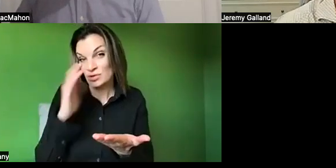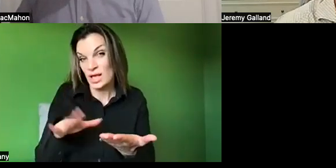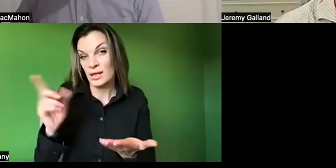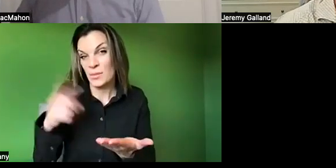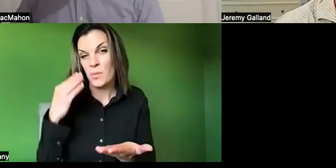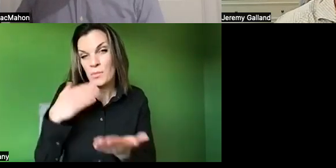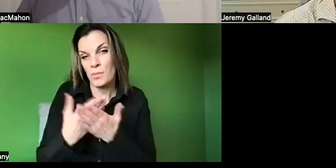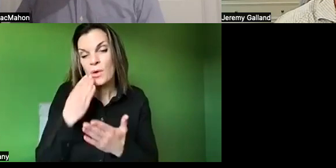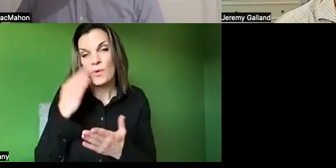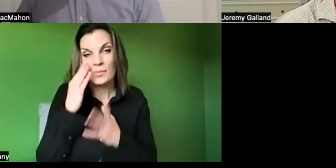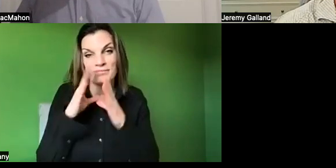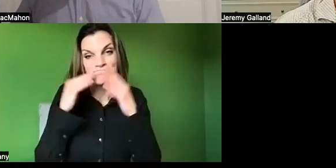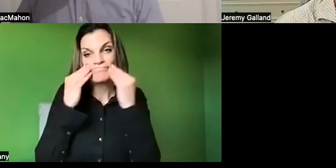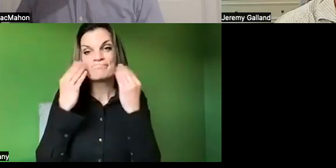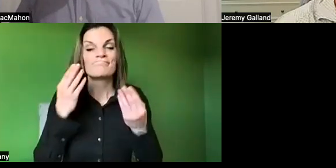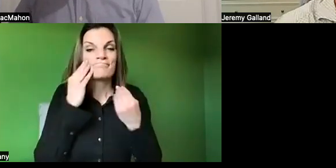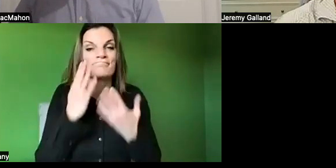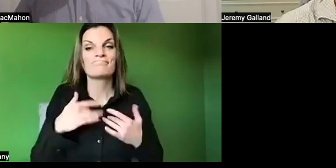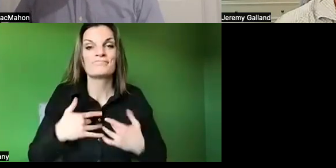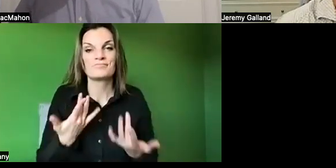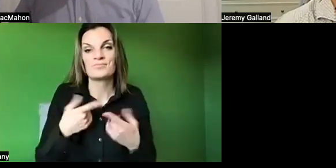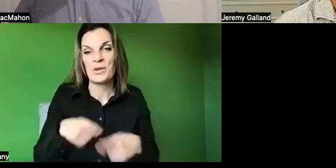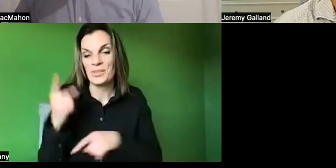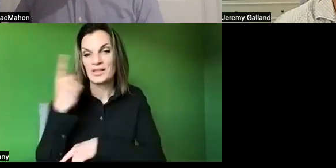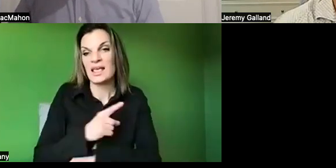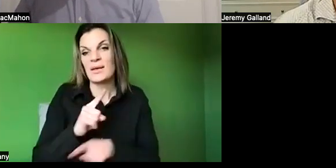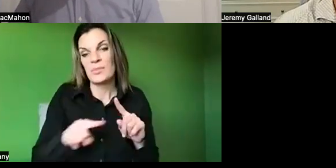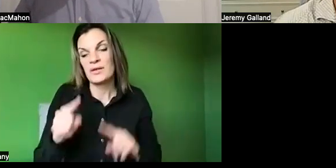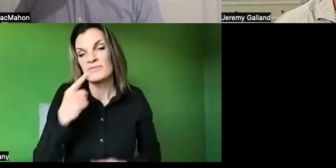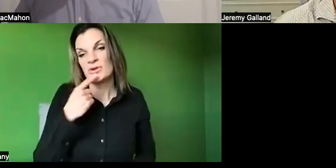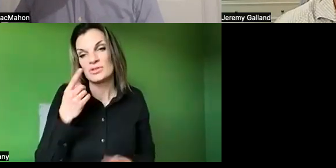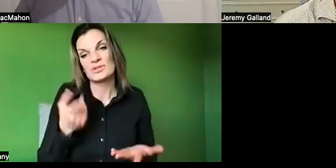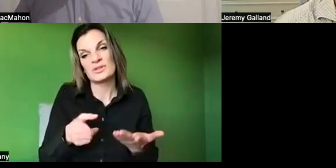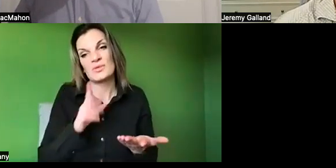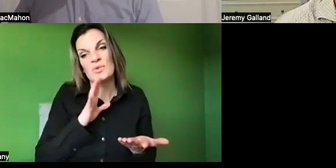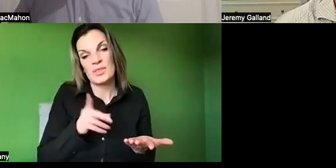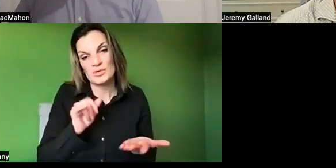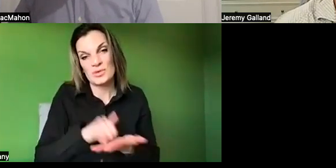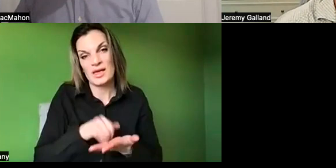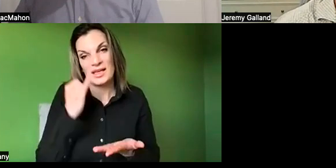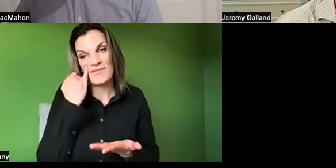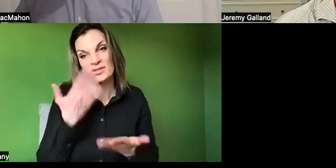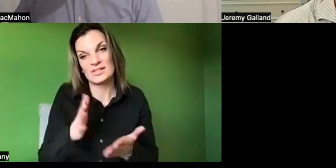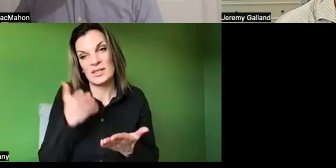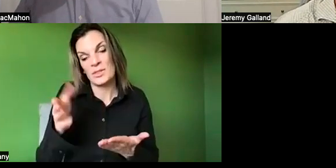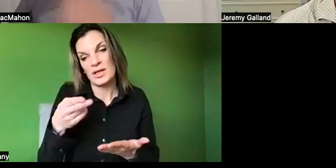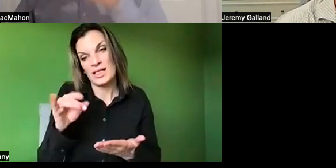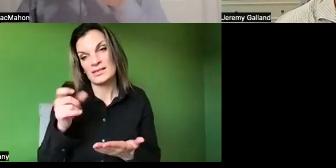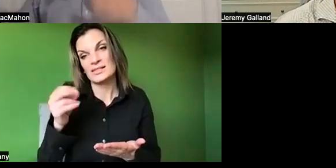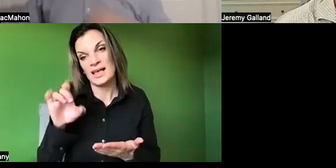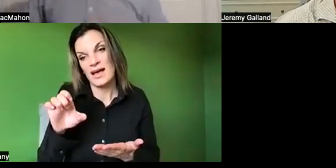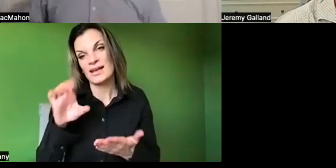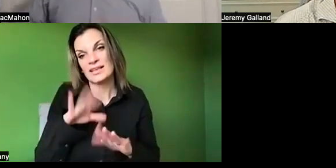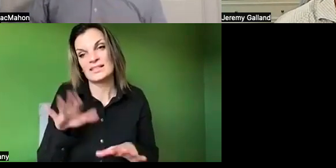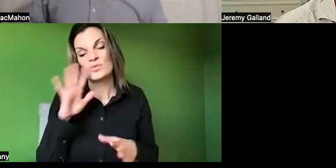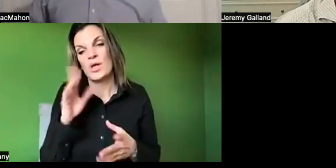smiling and telling you about what they liked in the day. Unfortunately, they're more likely to do that if they're still in Hillside. That's when our kids come home and